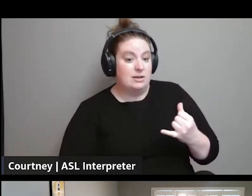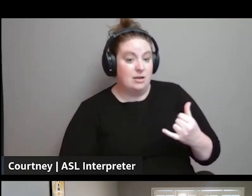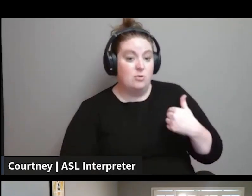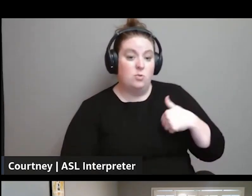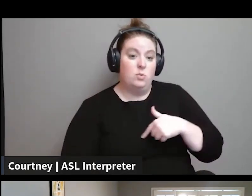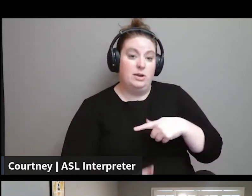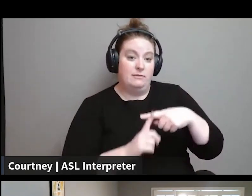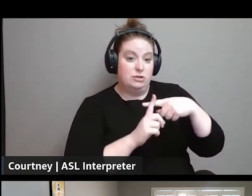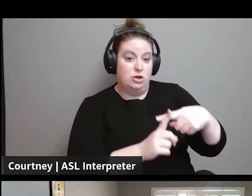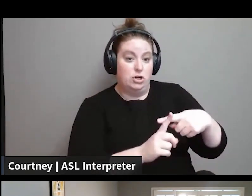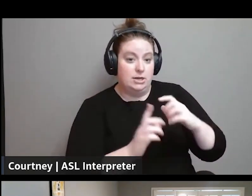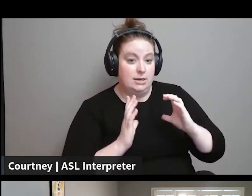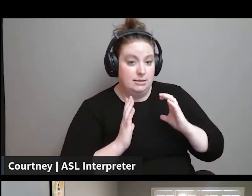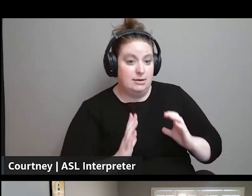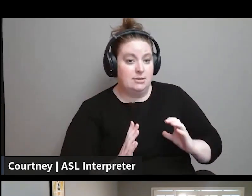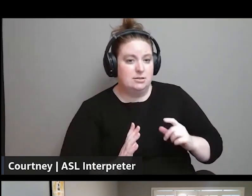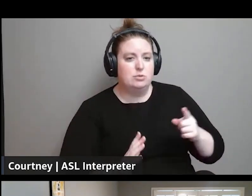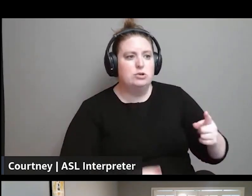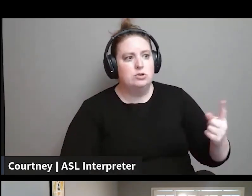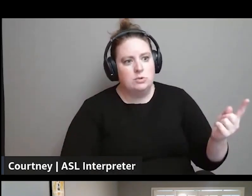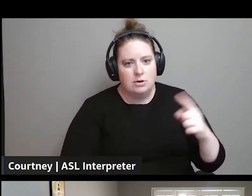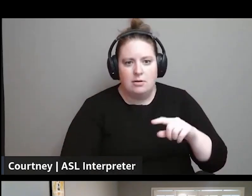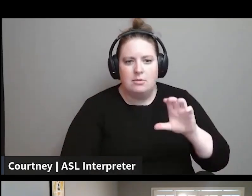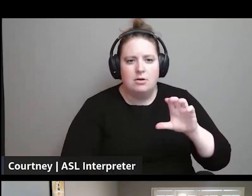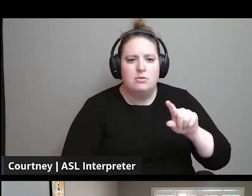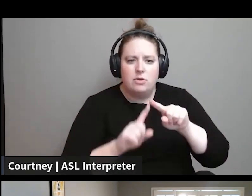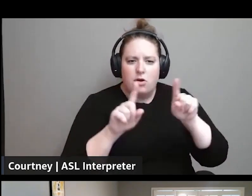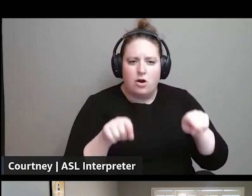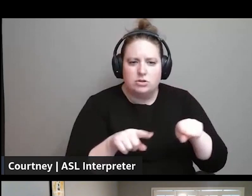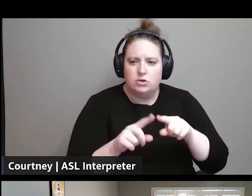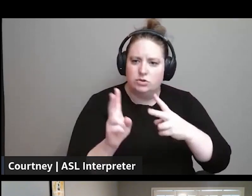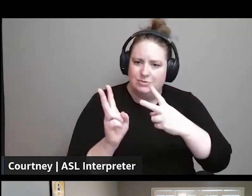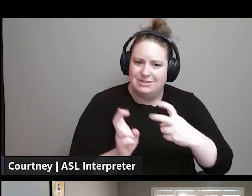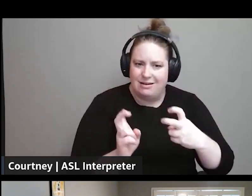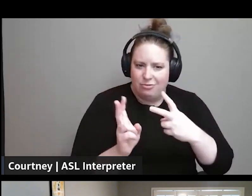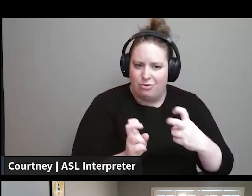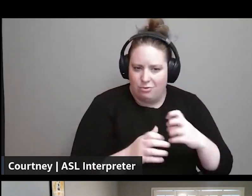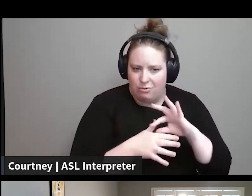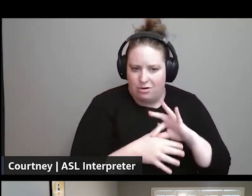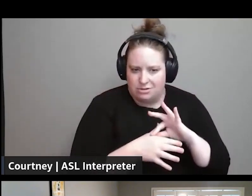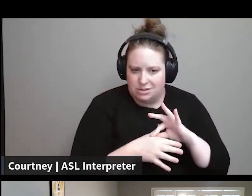targeted customers who come to the console to download the content. So